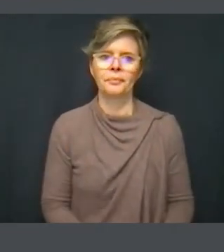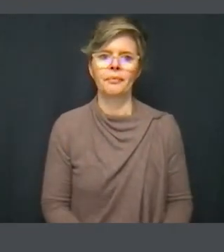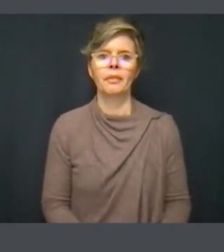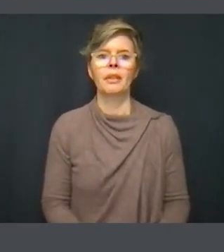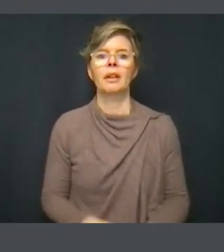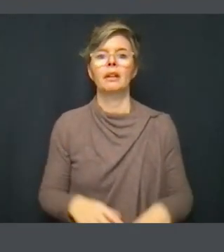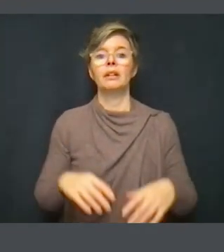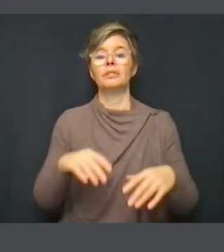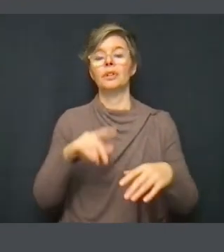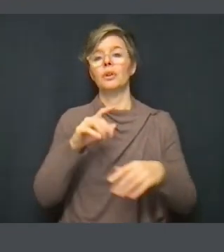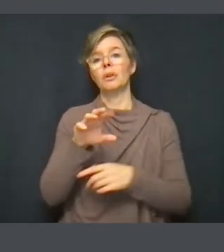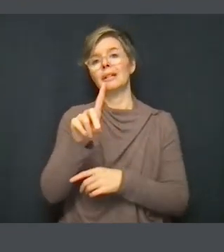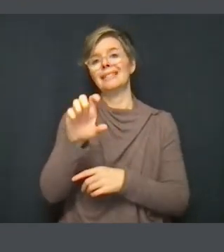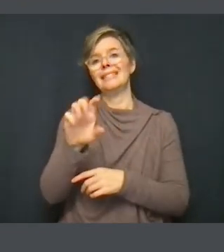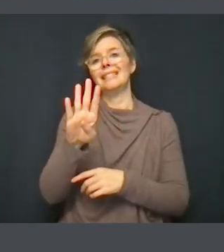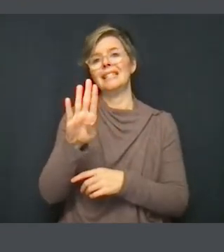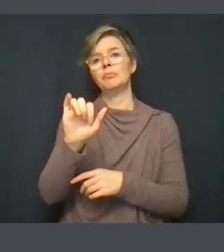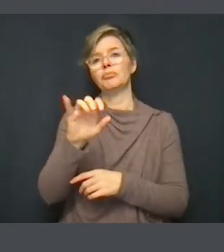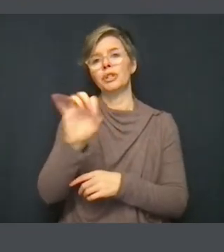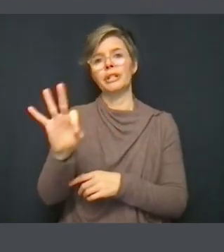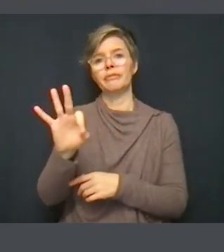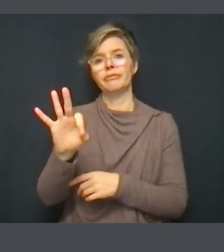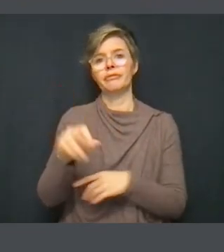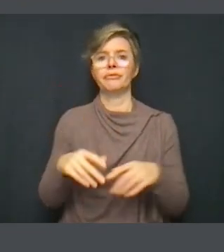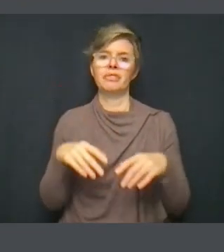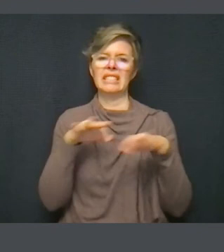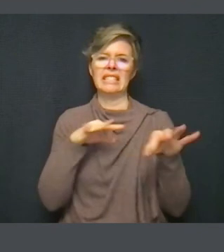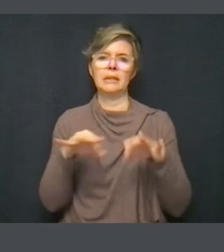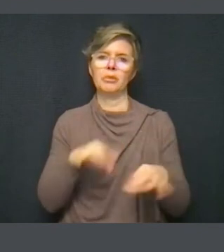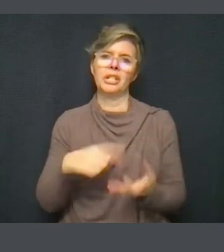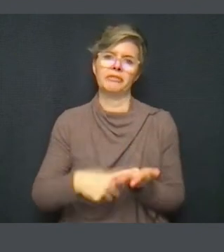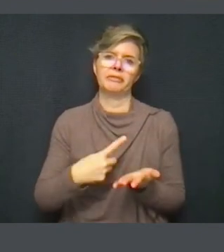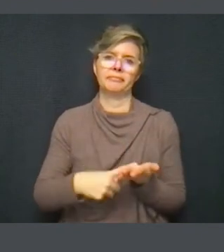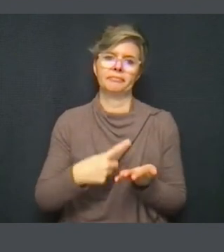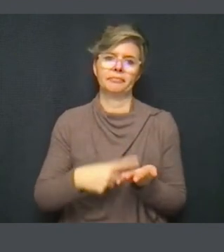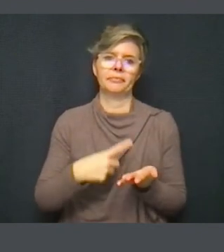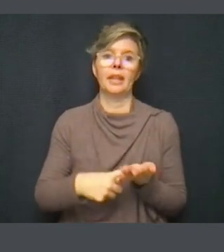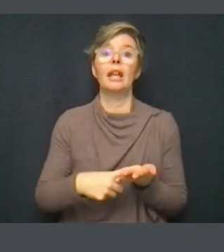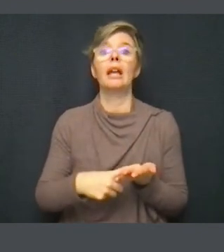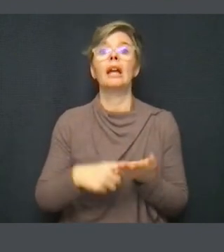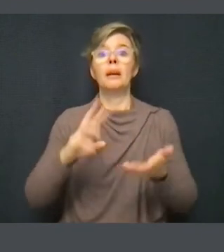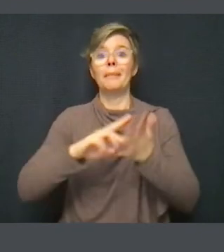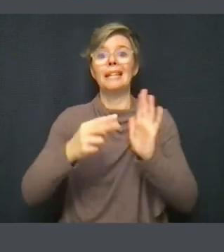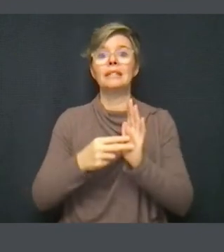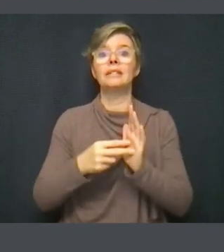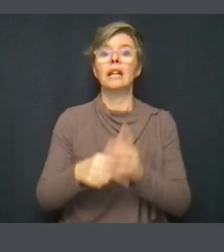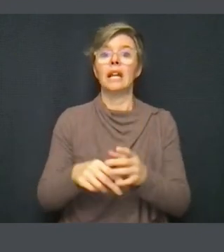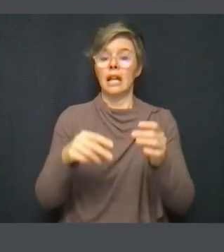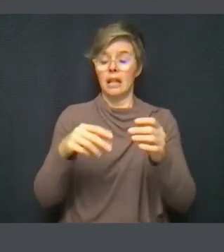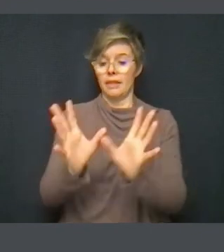important, which is you then communicating with the interpreter after